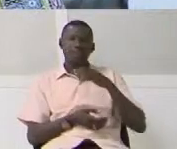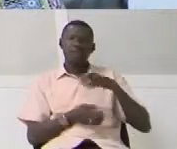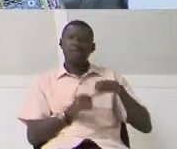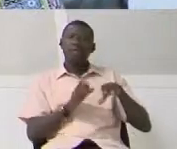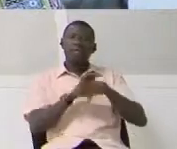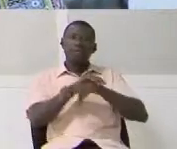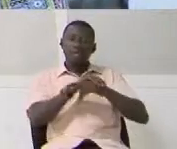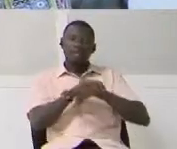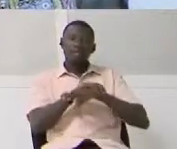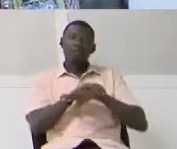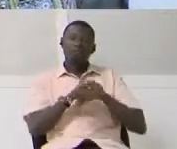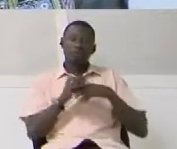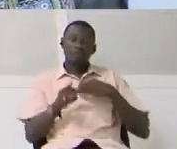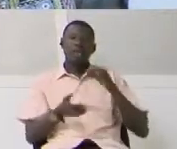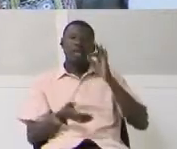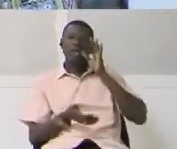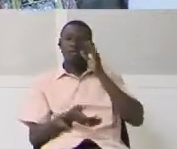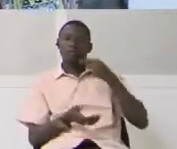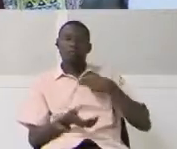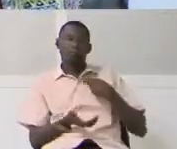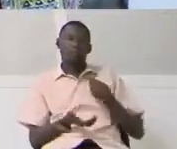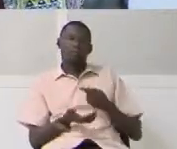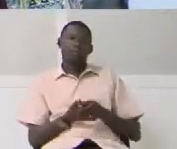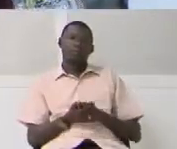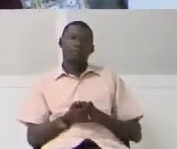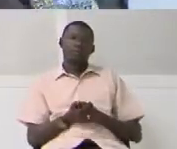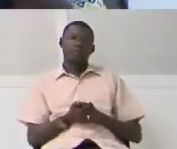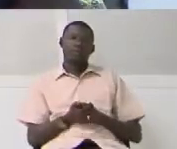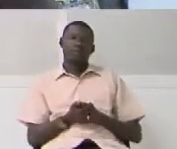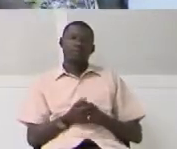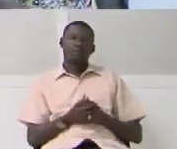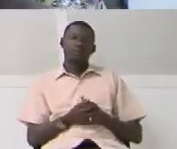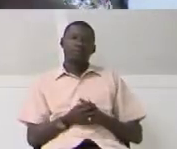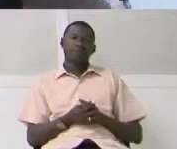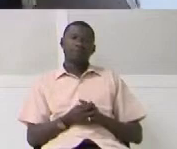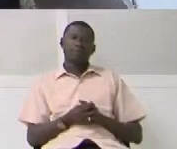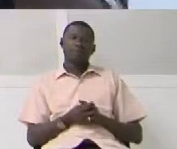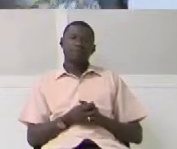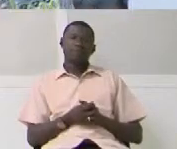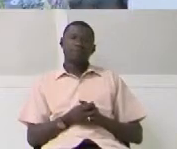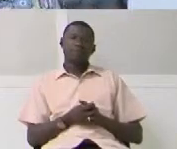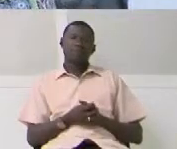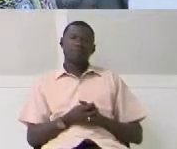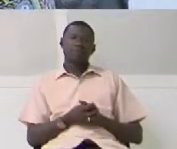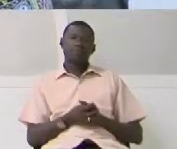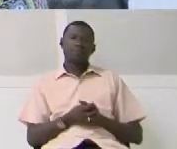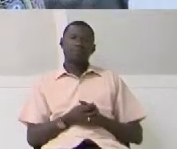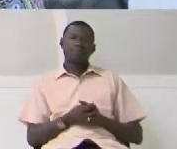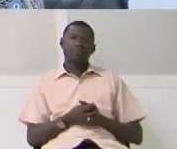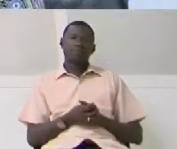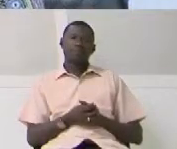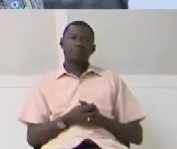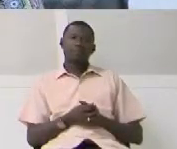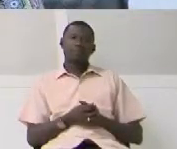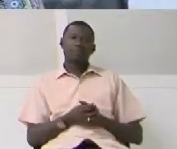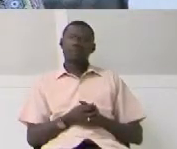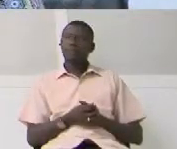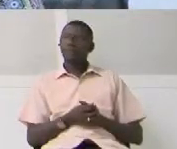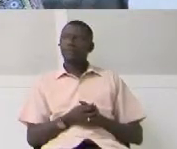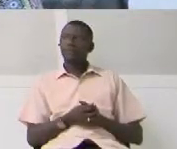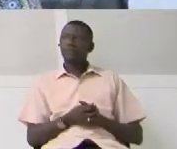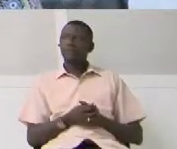Only one said. Because of COVID-19, they happen and this things were very stressful.